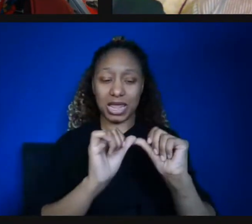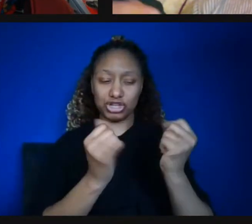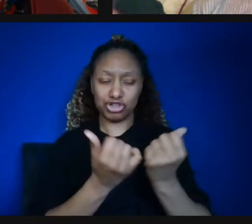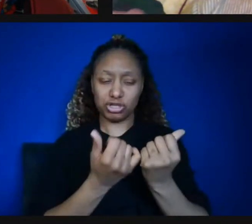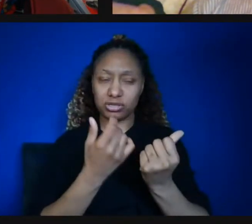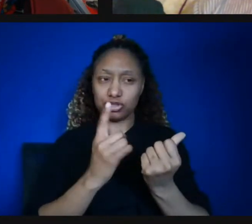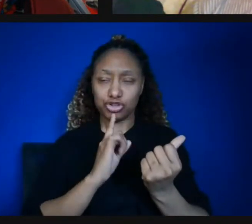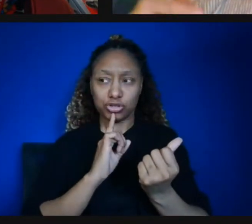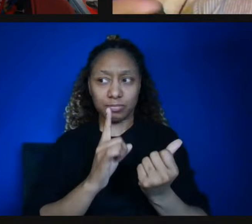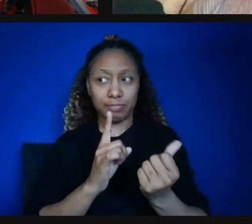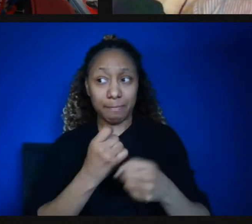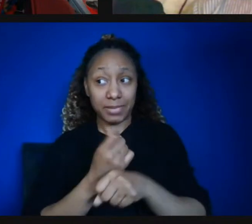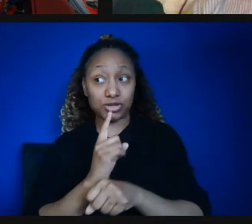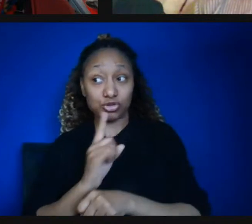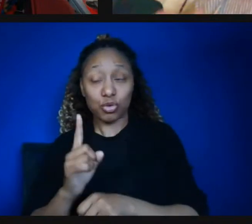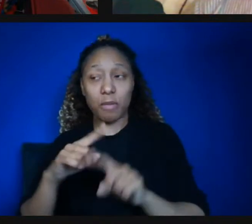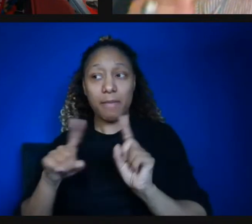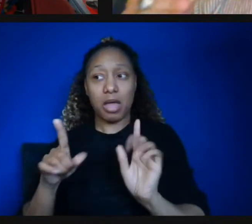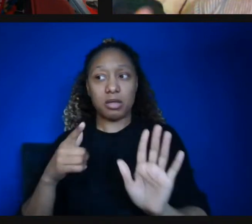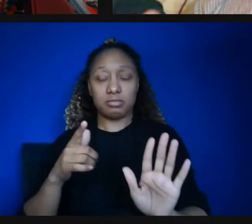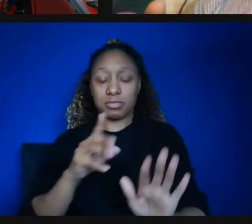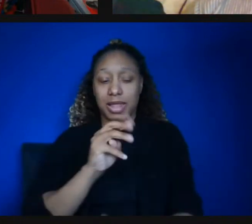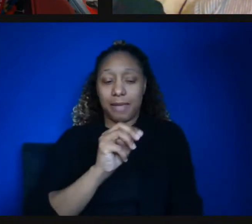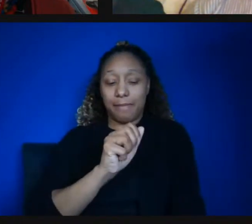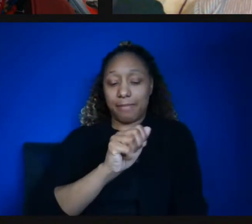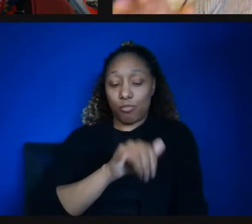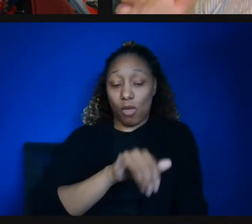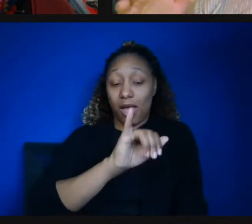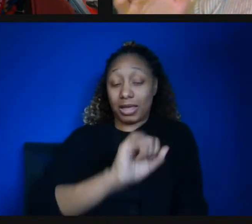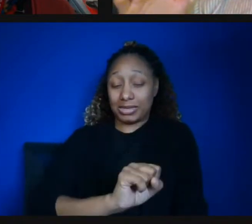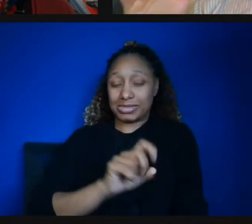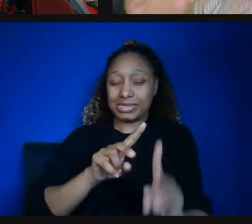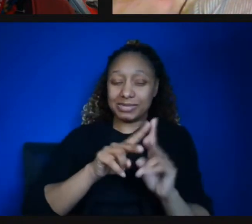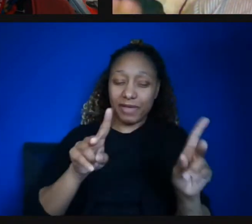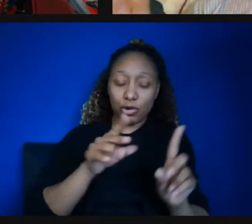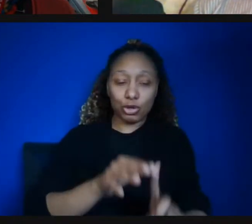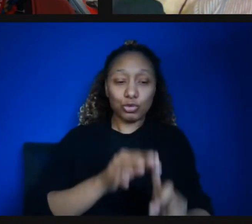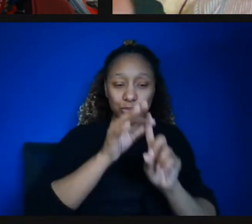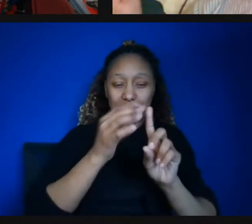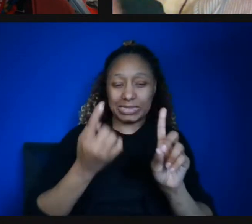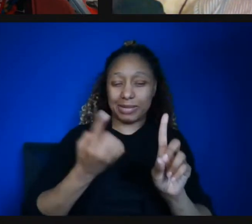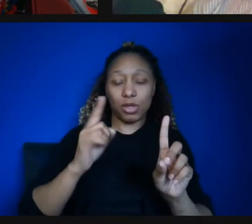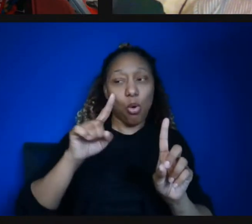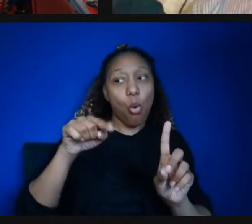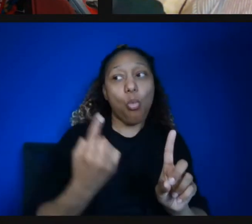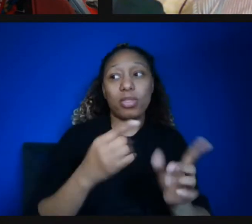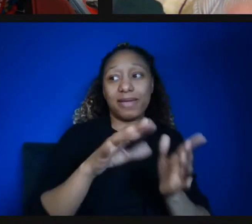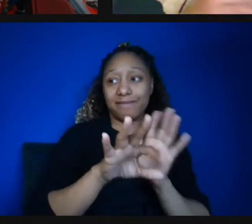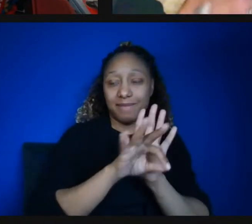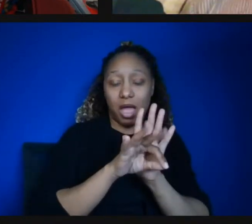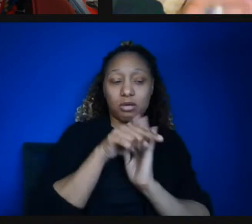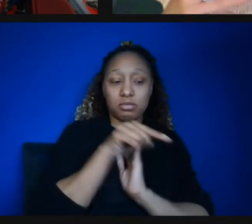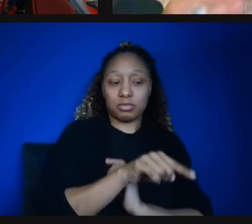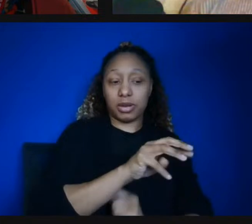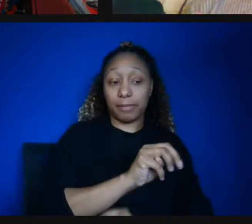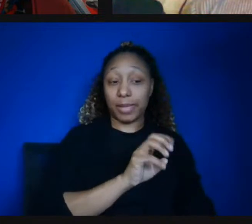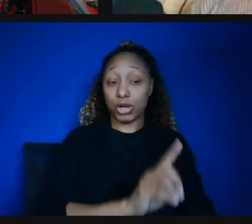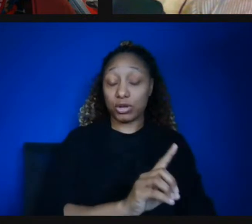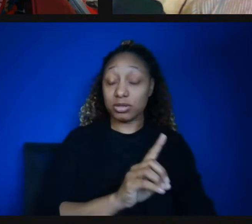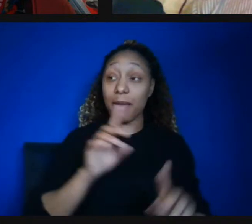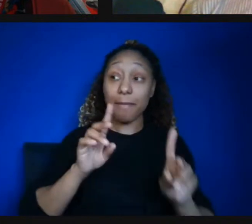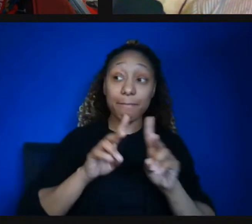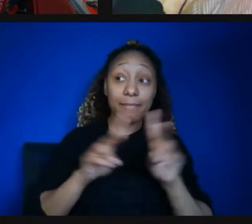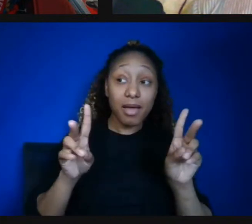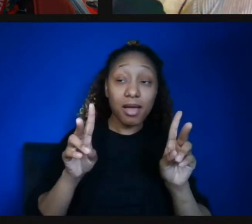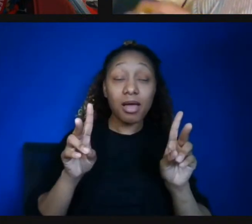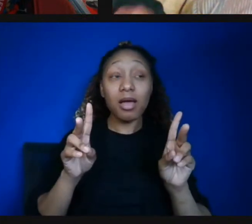sure. But as far as I'm aware, no. Mayis is very unique and is something that's only found in Maryland. However, what's cool with